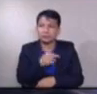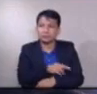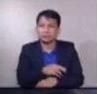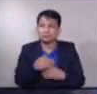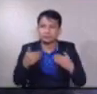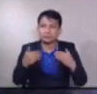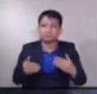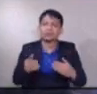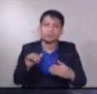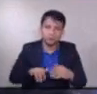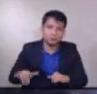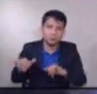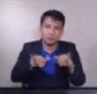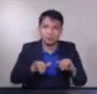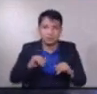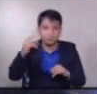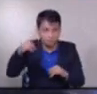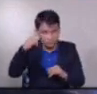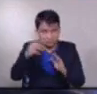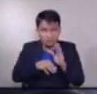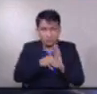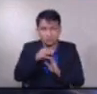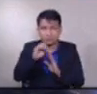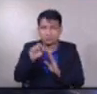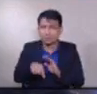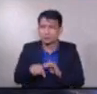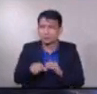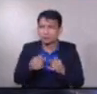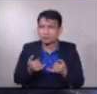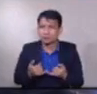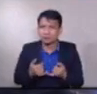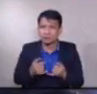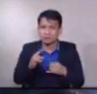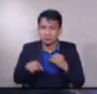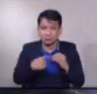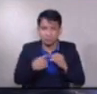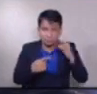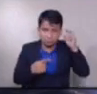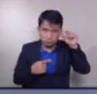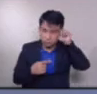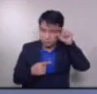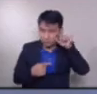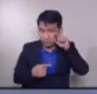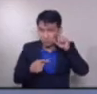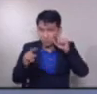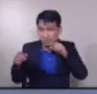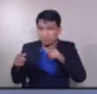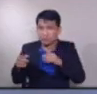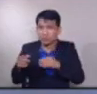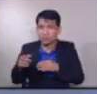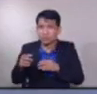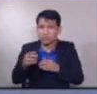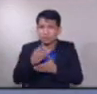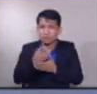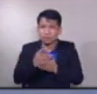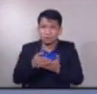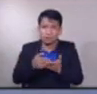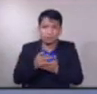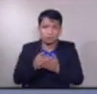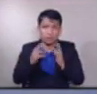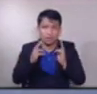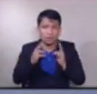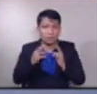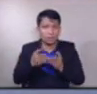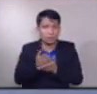So let us all be politically mature. Itong ating issues on gender ay ayon sa human rights law ng ating Magna Carta ng United